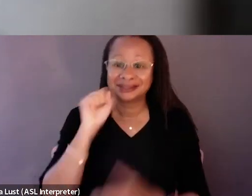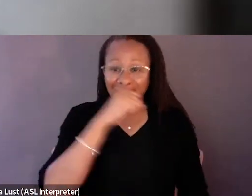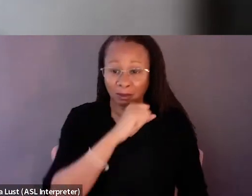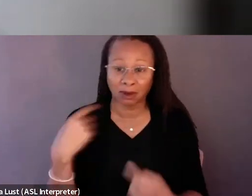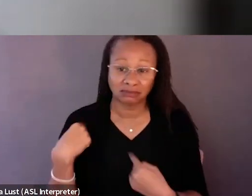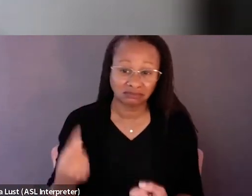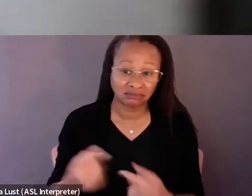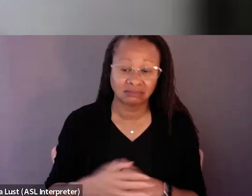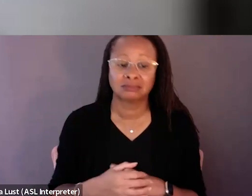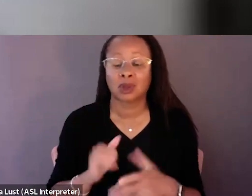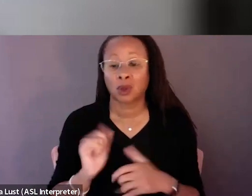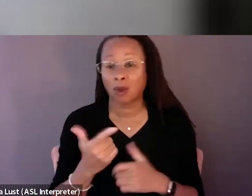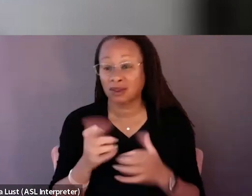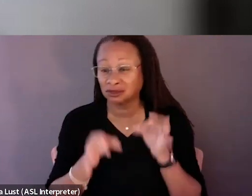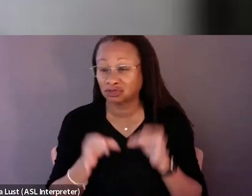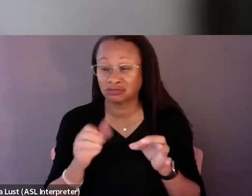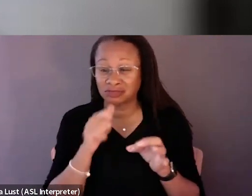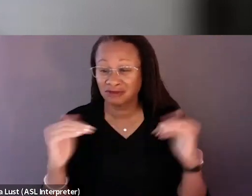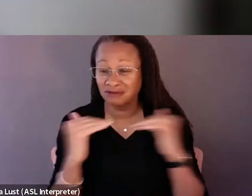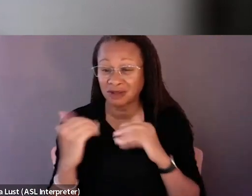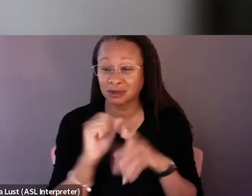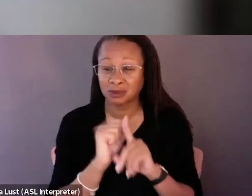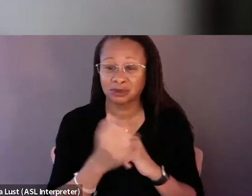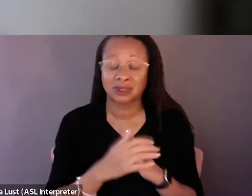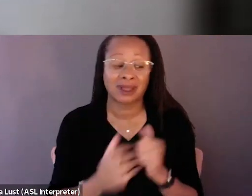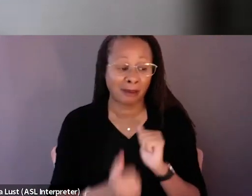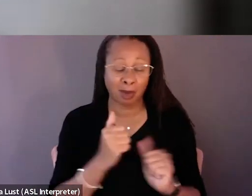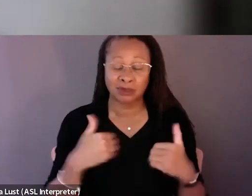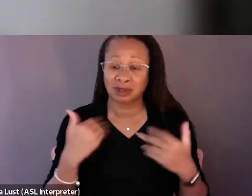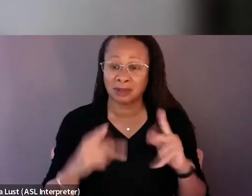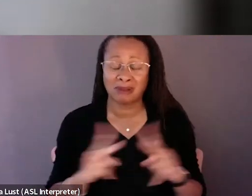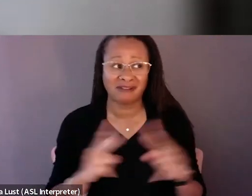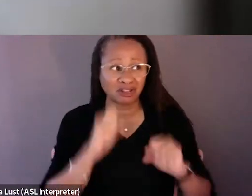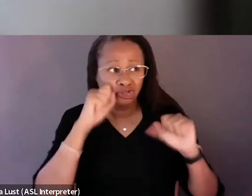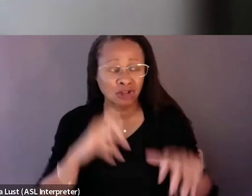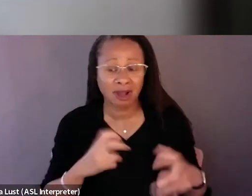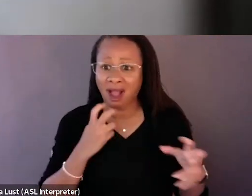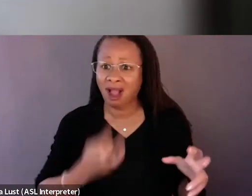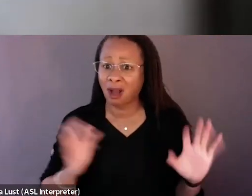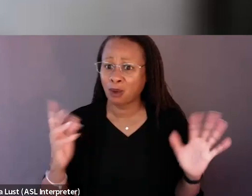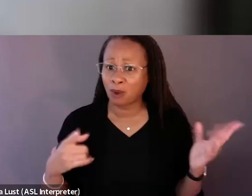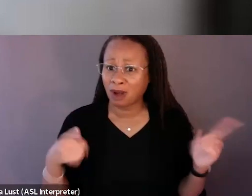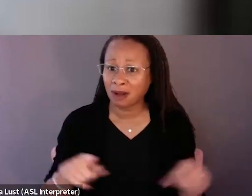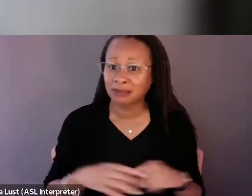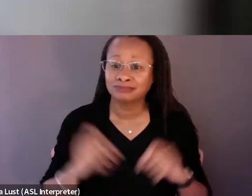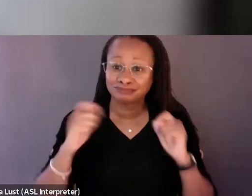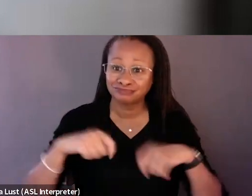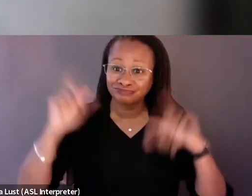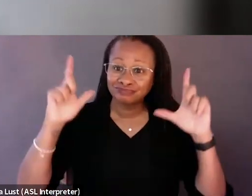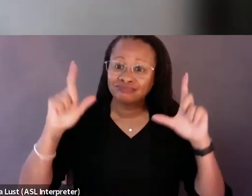in such a injustice situation before. So most of them are so very surprised, very shocked, and very